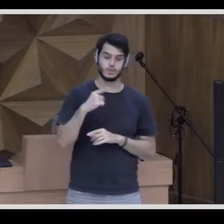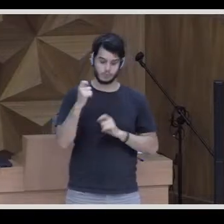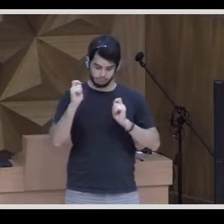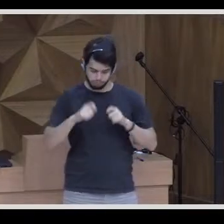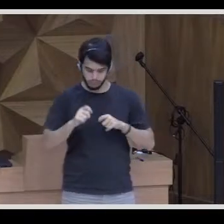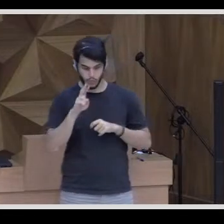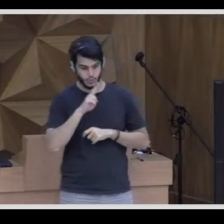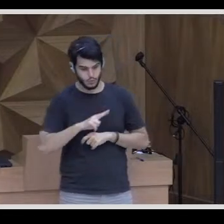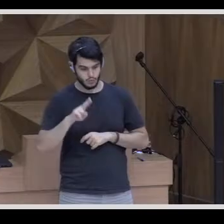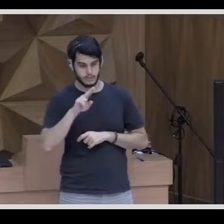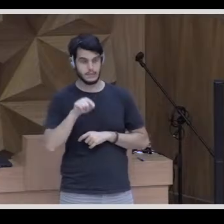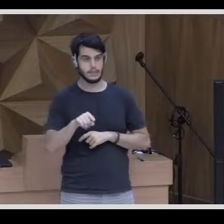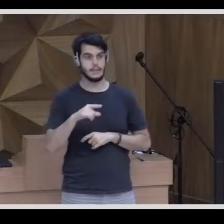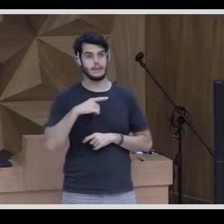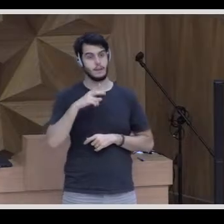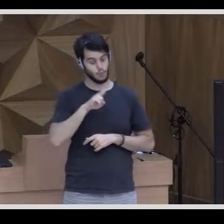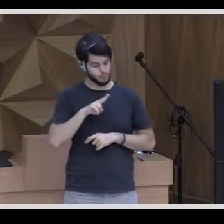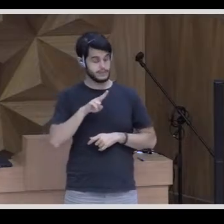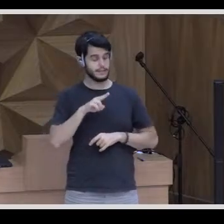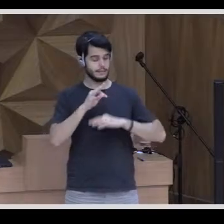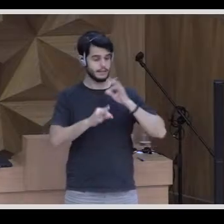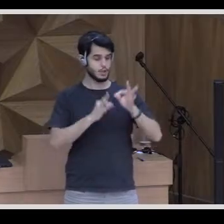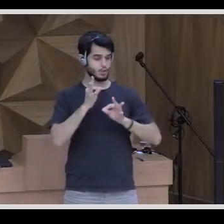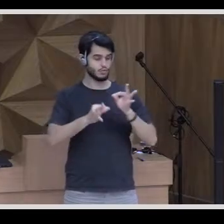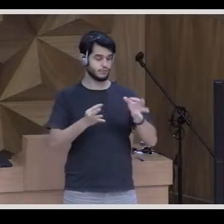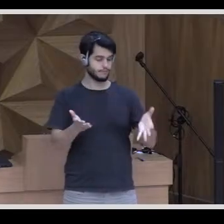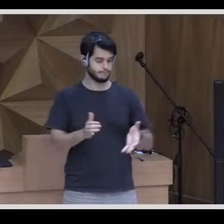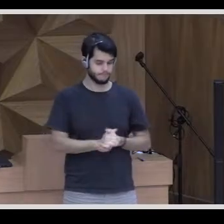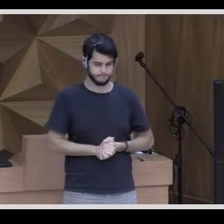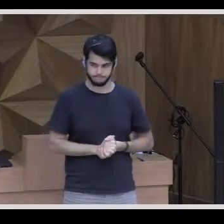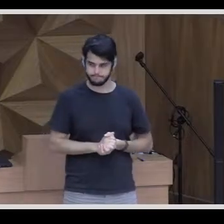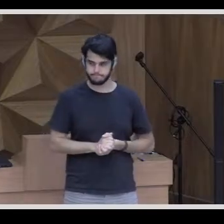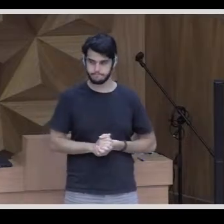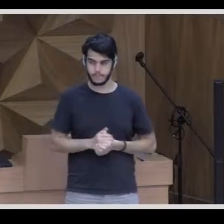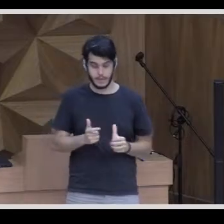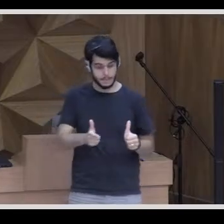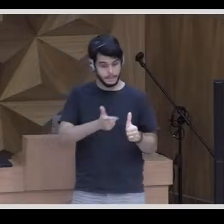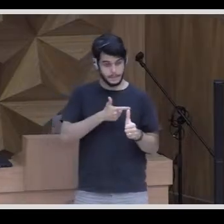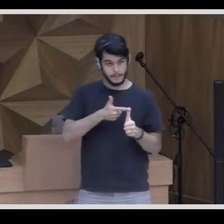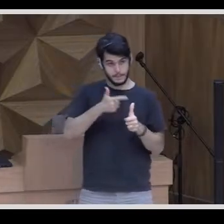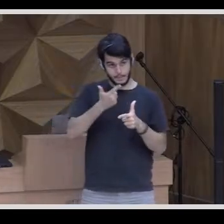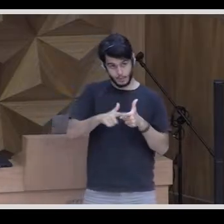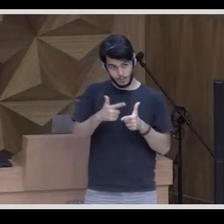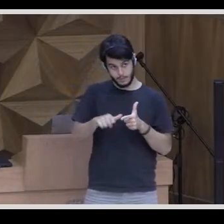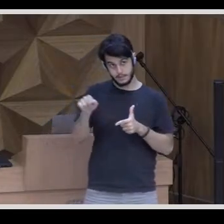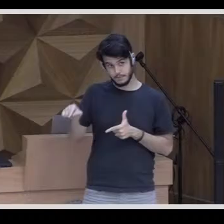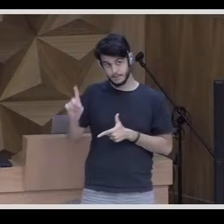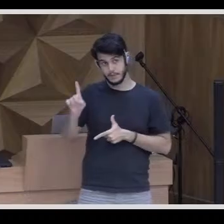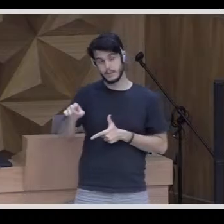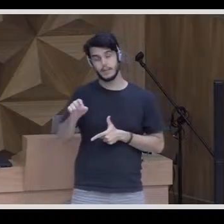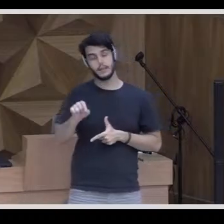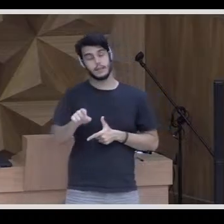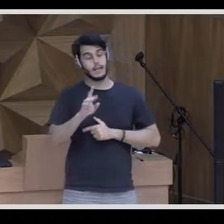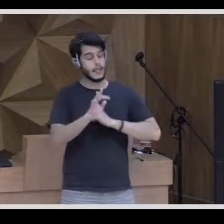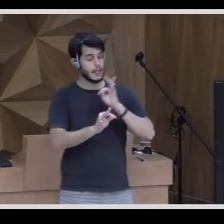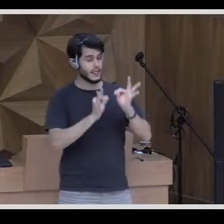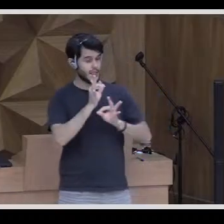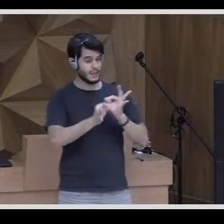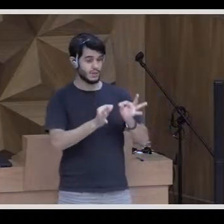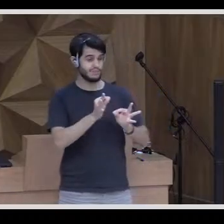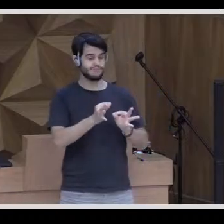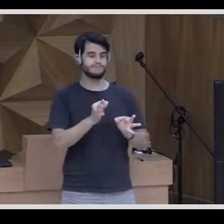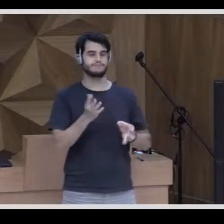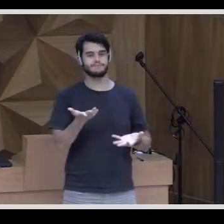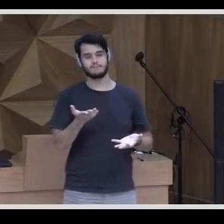one that came most clearly out of the work with the forestry workers, was the suspicion of the technology. So the suspicion of the technology was not